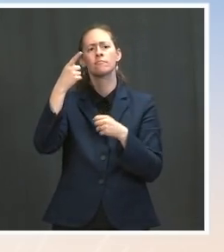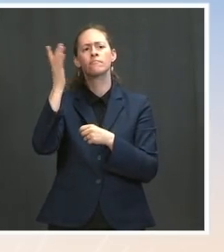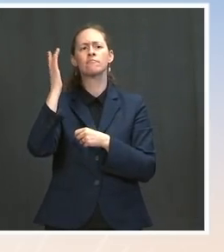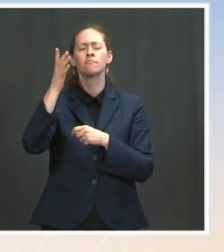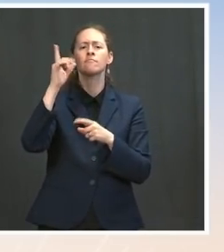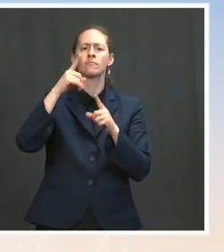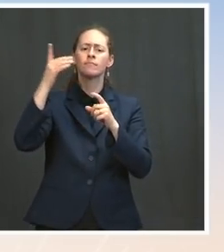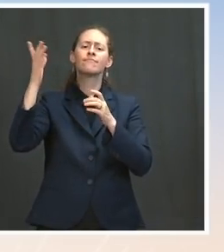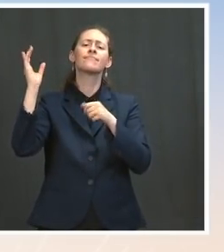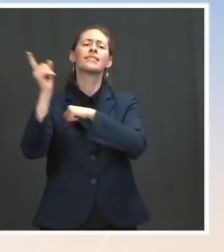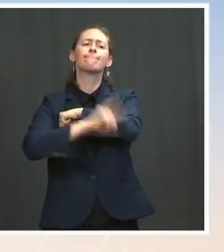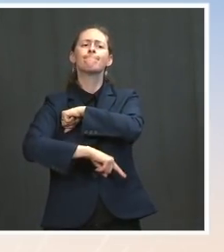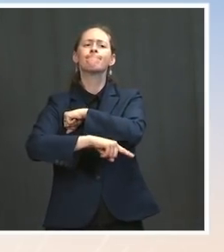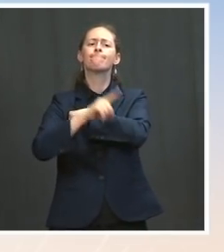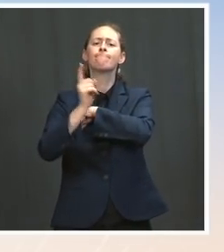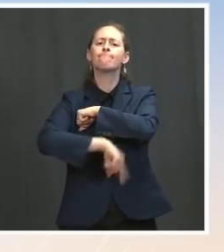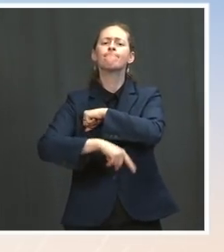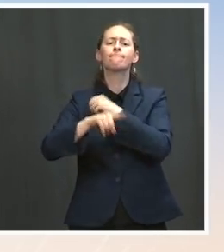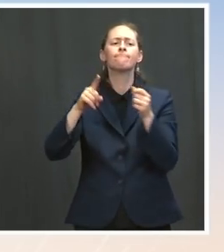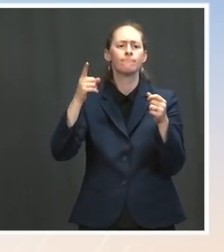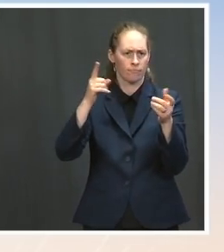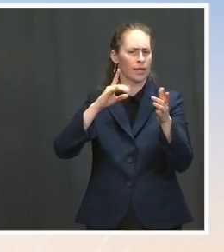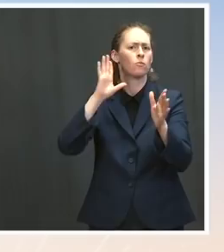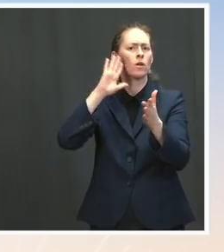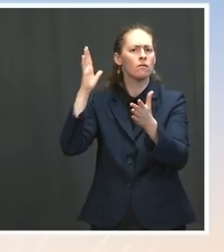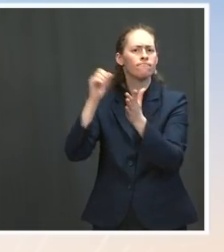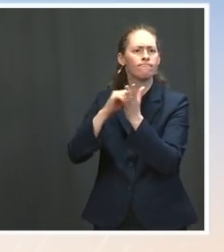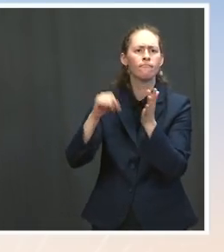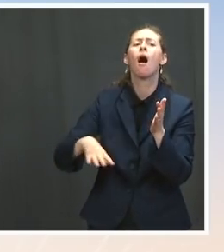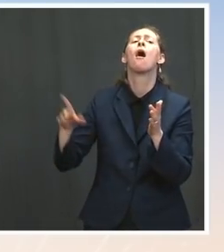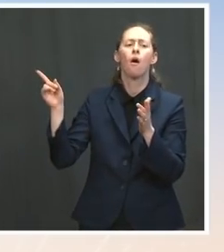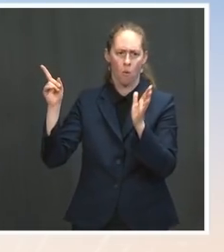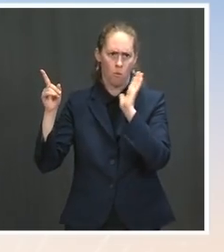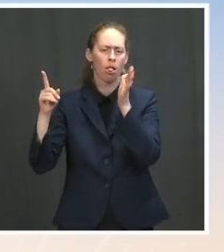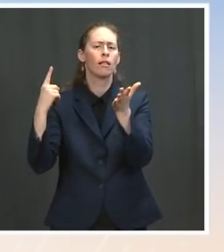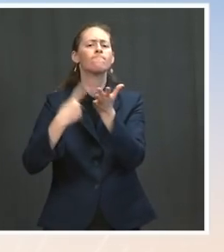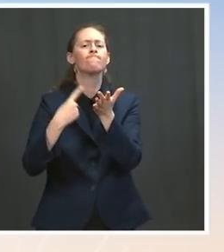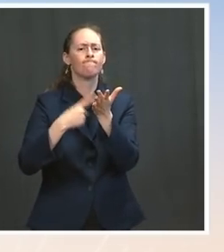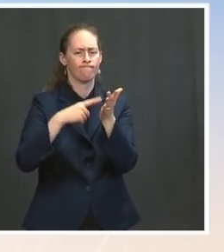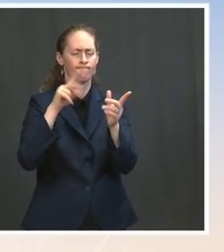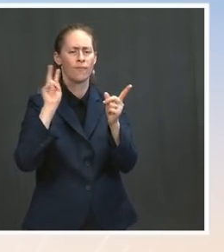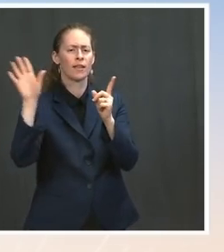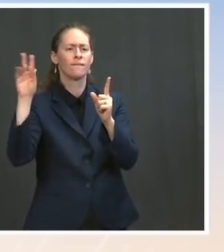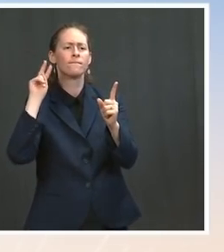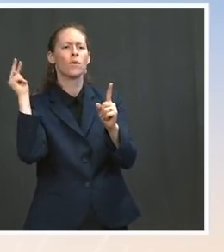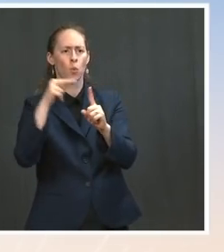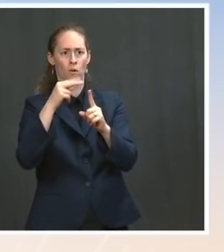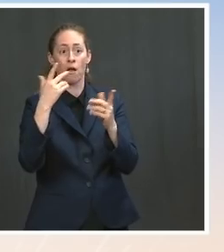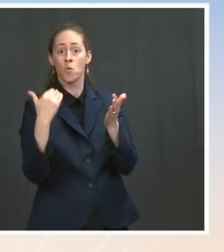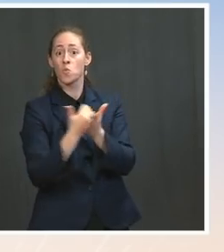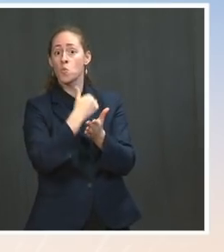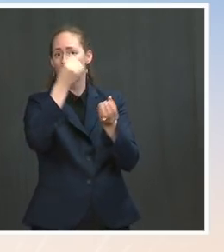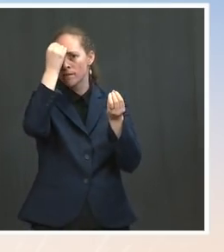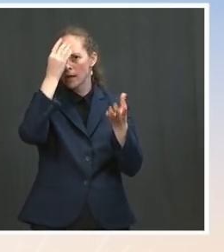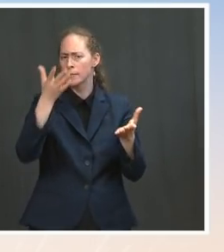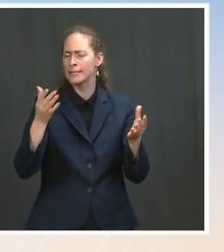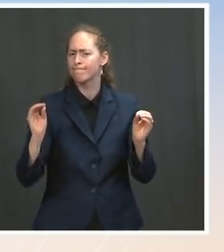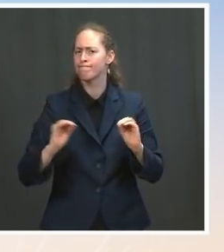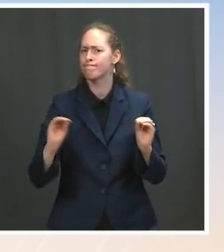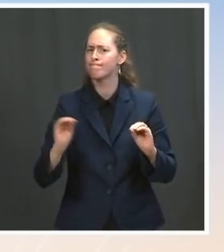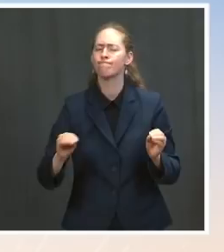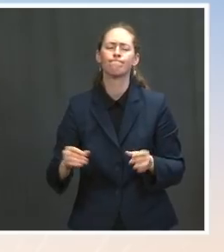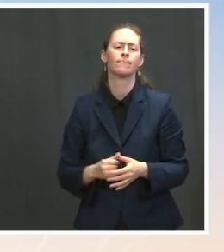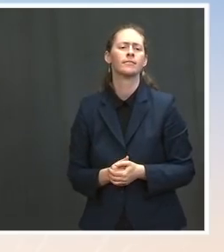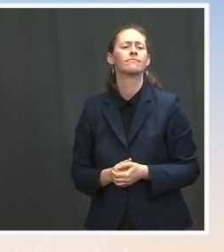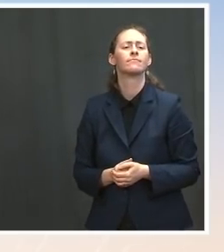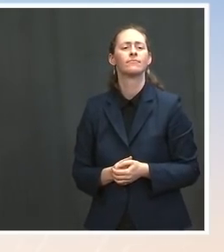He did campaign on that and has talked about his views on the death penalty. I don't have any update on any forward action. Isn't his delay there a sign that